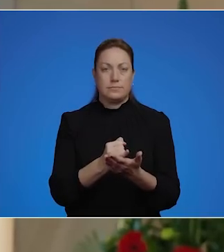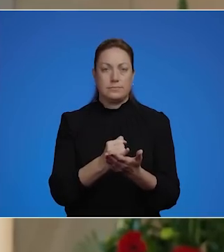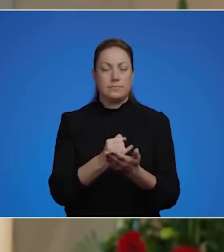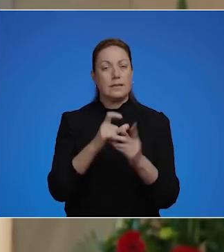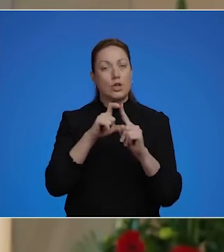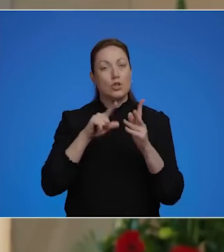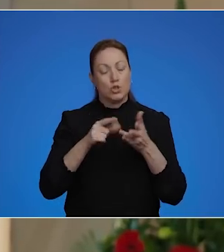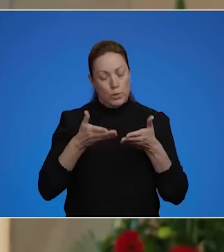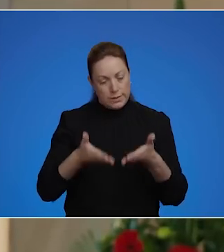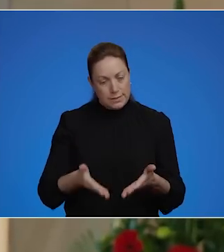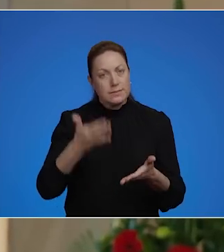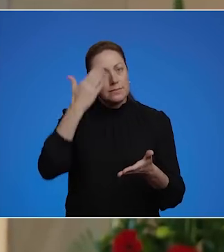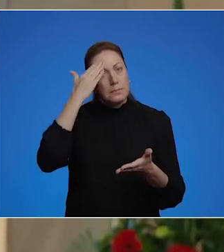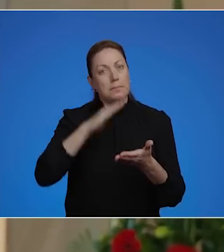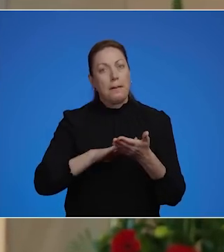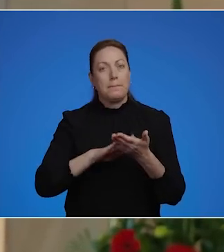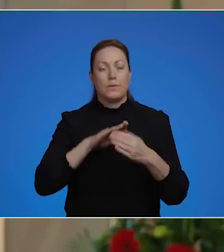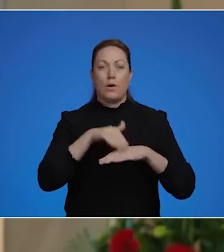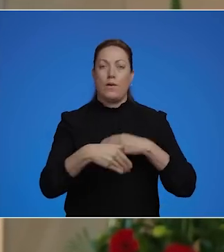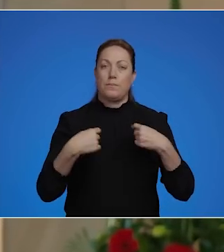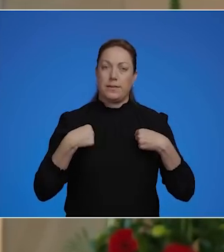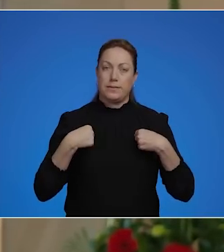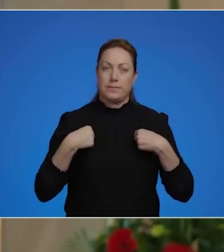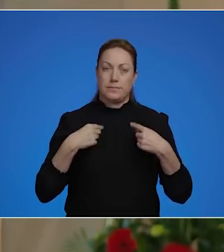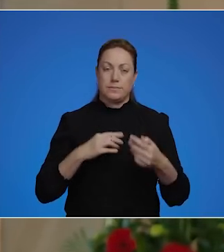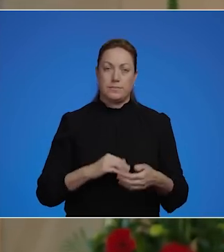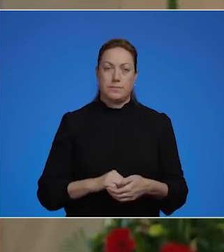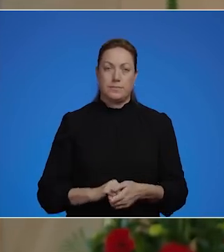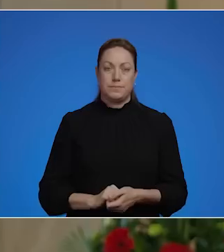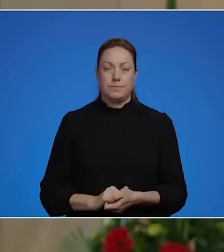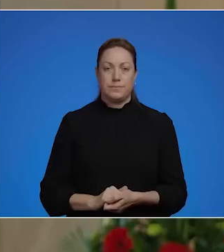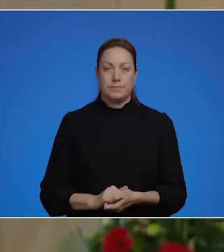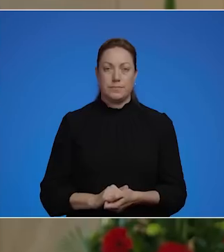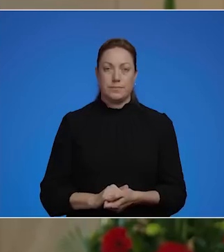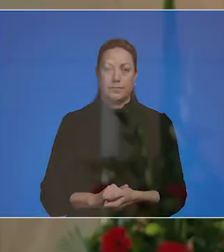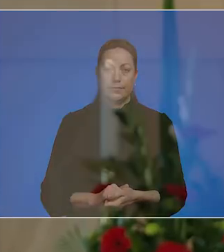Do this in memory of me.